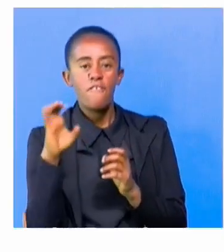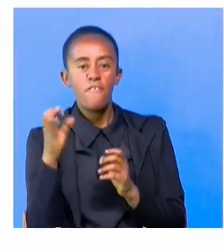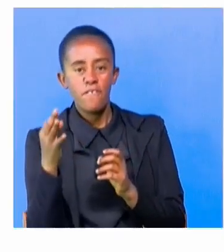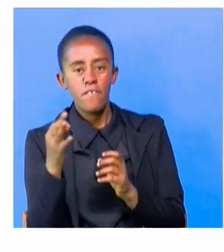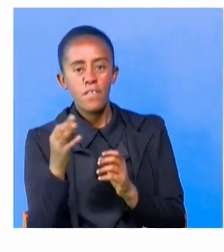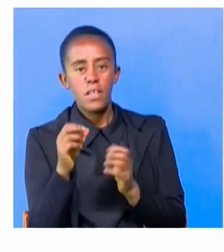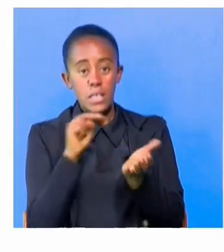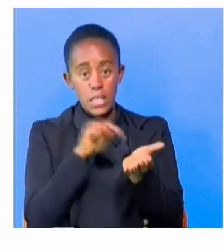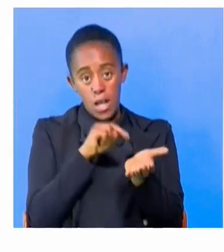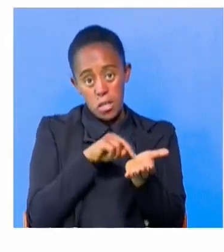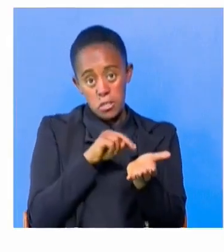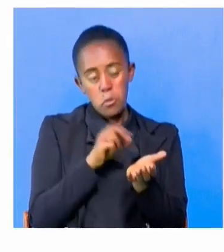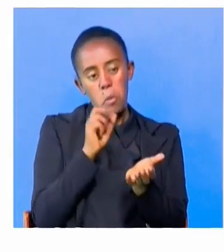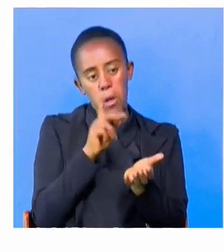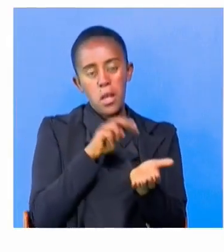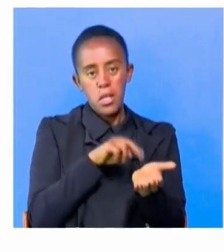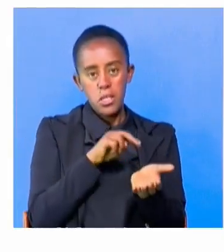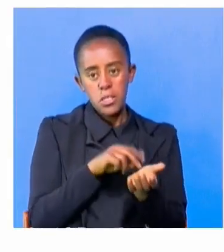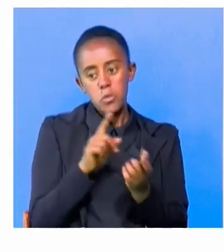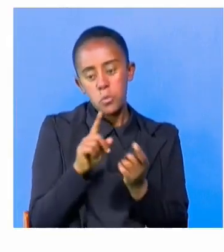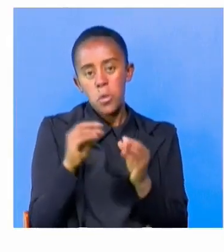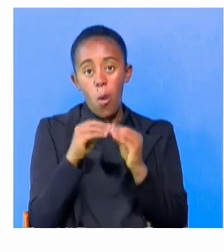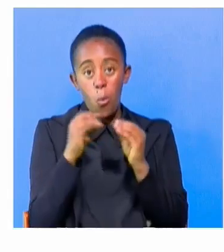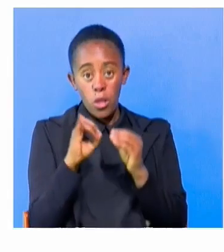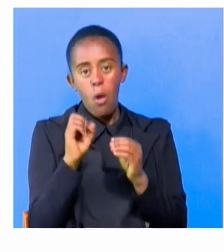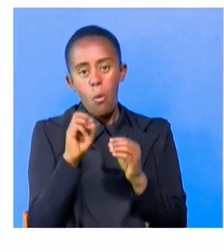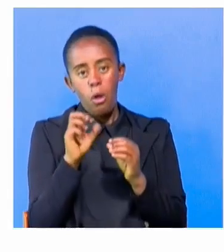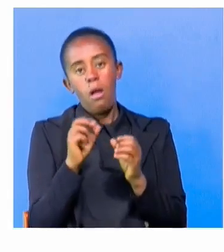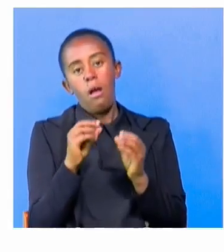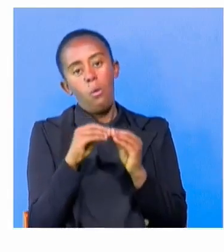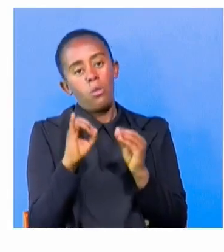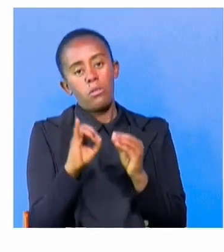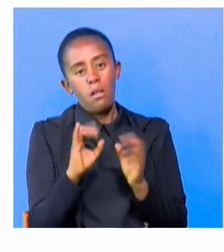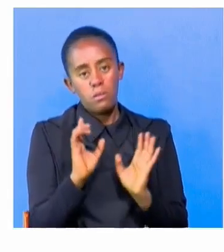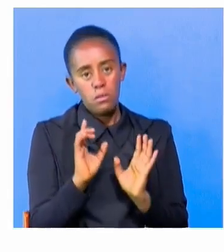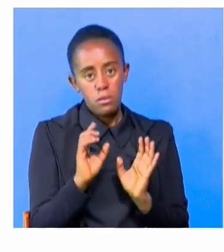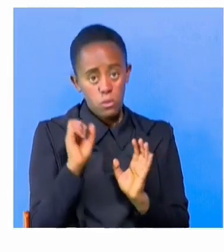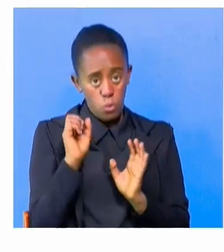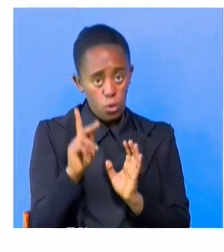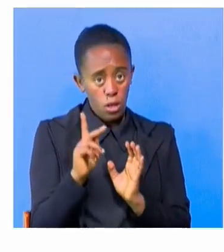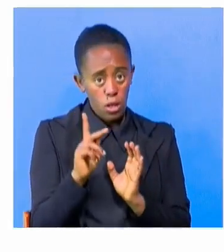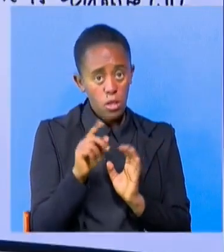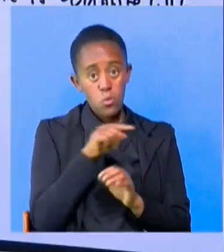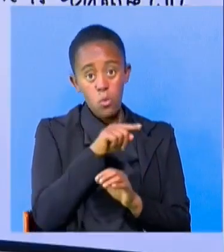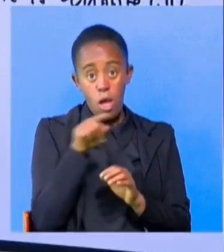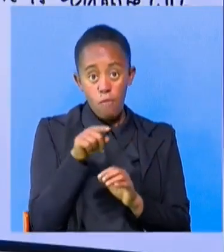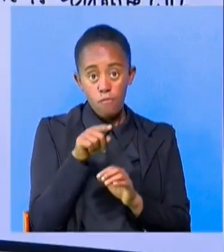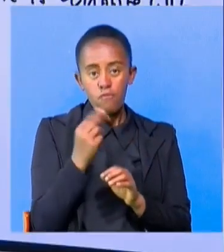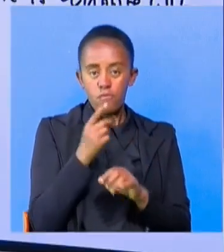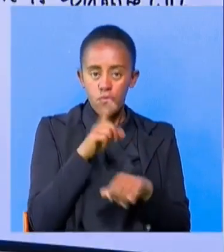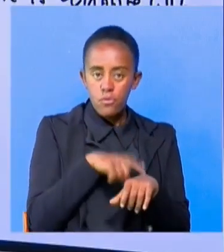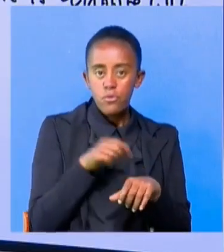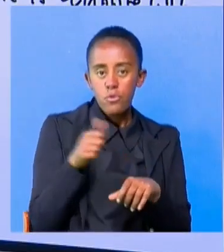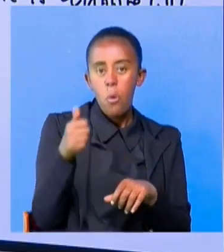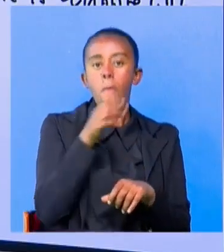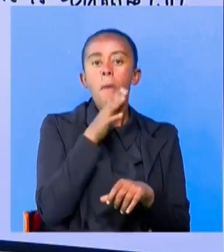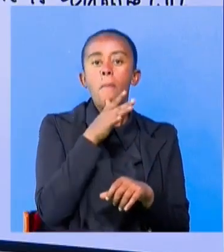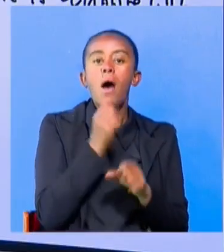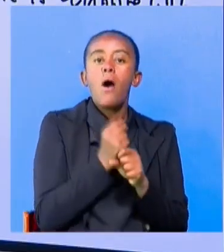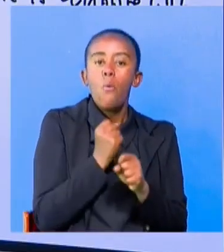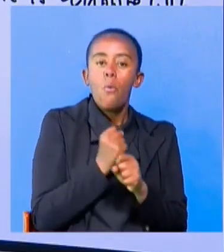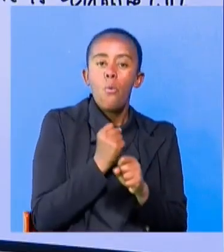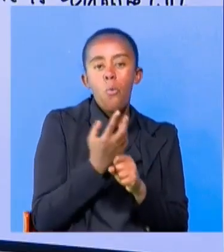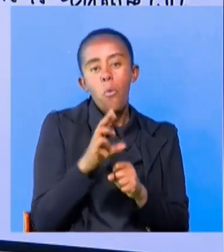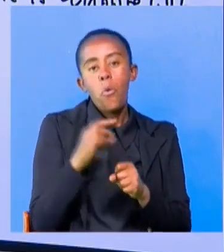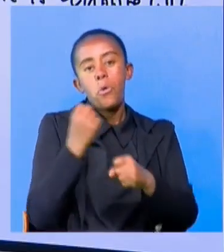can say she is a nurse. If she is an accountant, you can say she is an accountant, okay? So you have to use your own mother jobs or